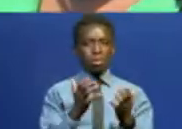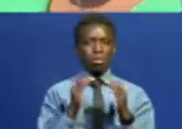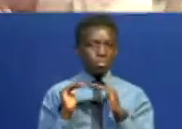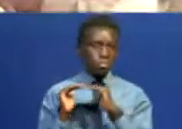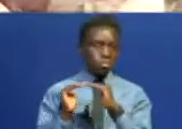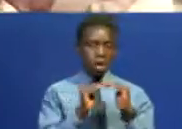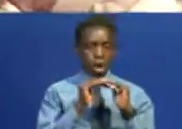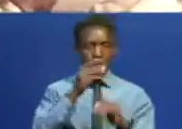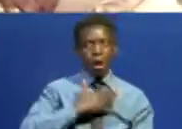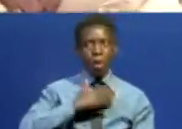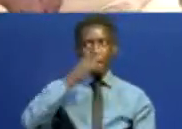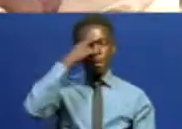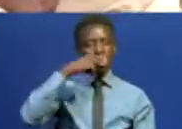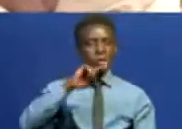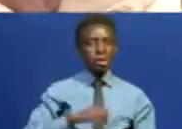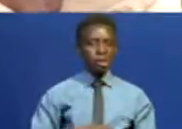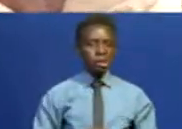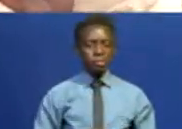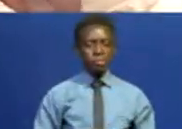travel policies.